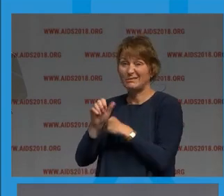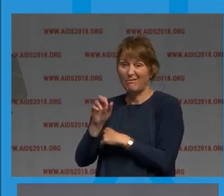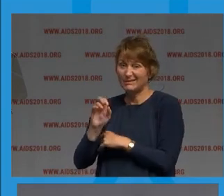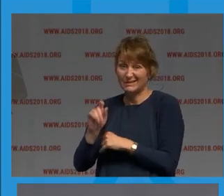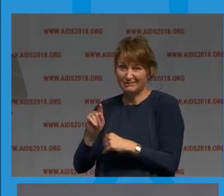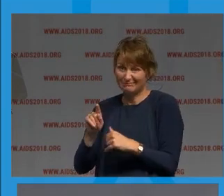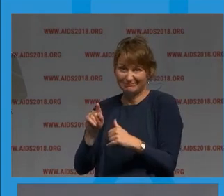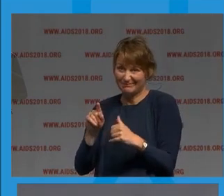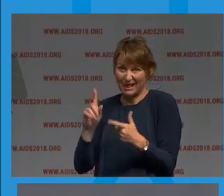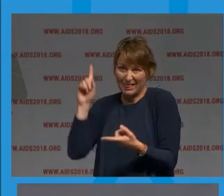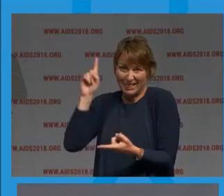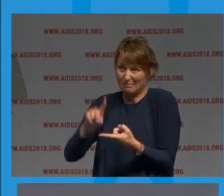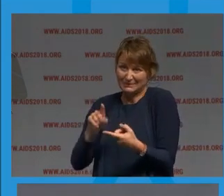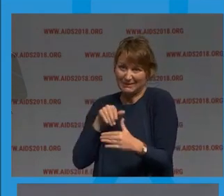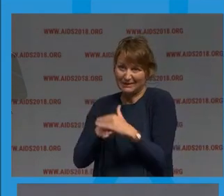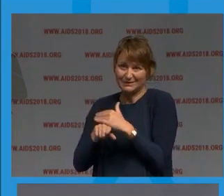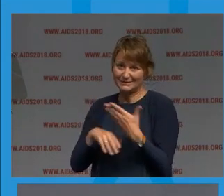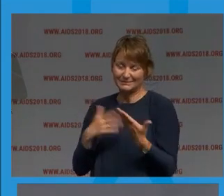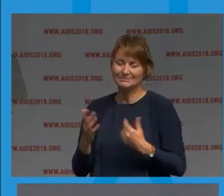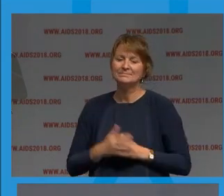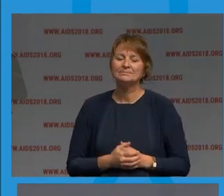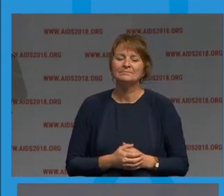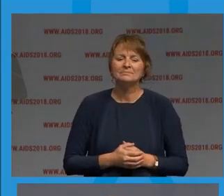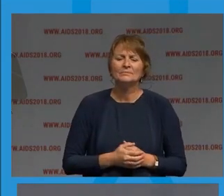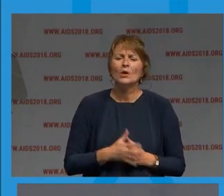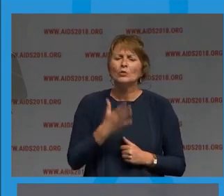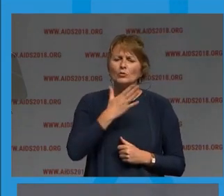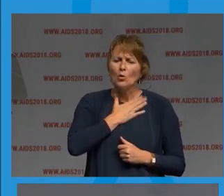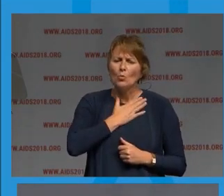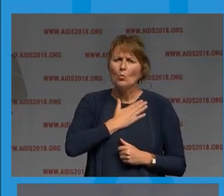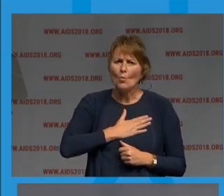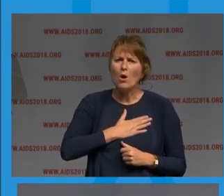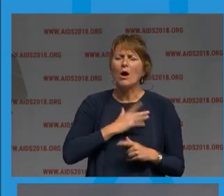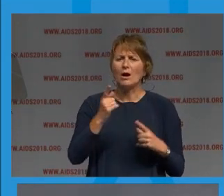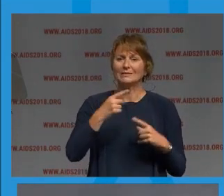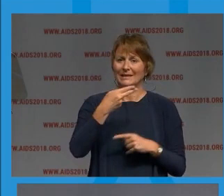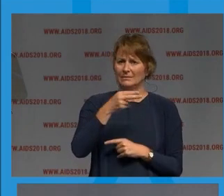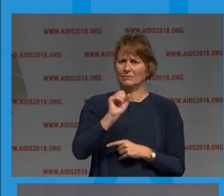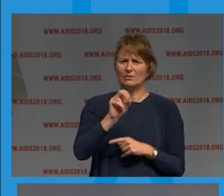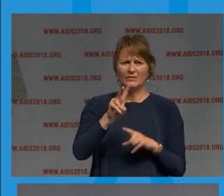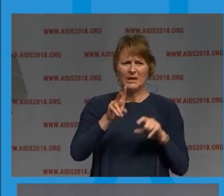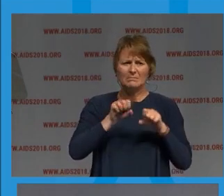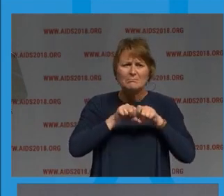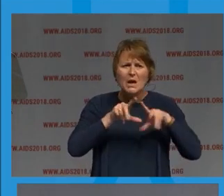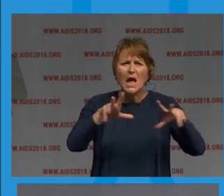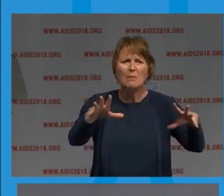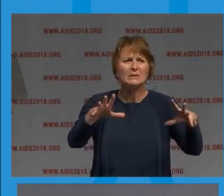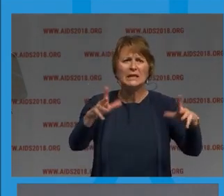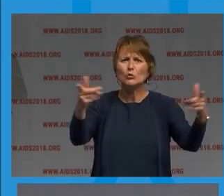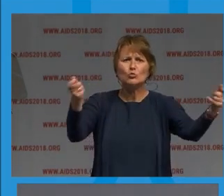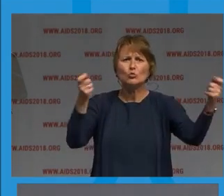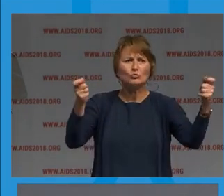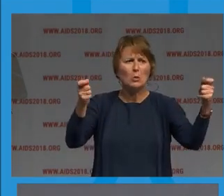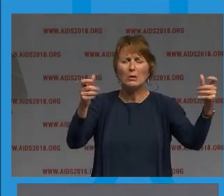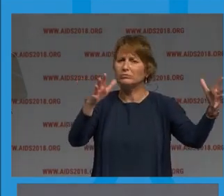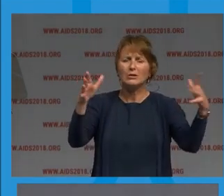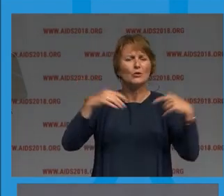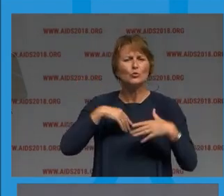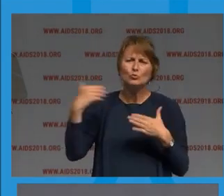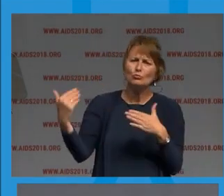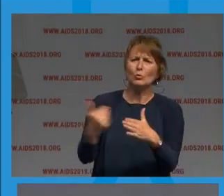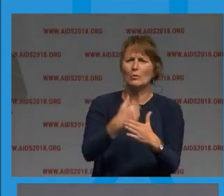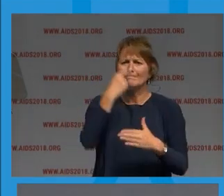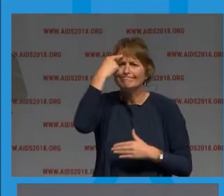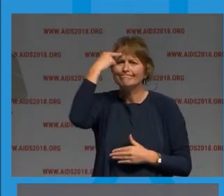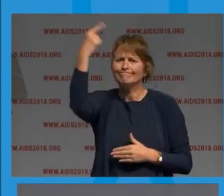limited. So to achieve HIV epidemic control globally, we need innovations and new models how to